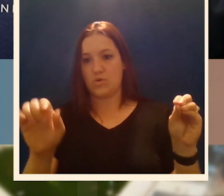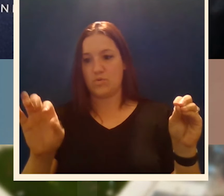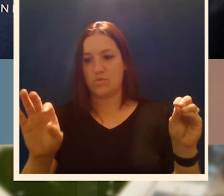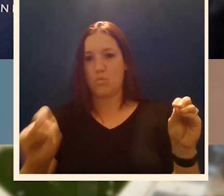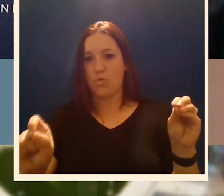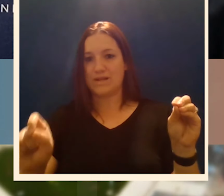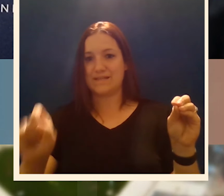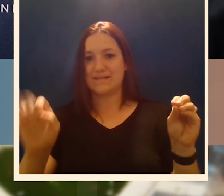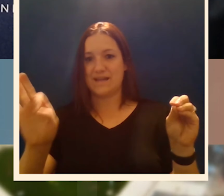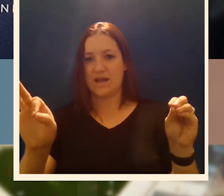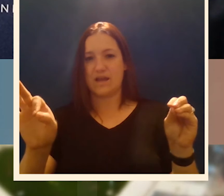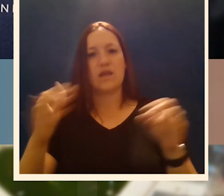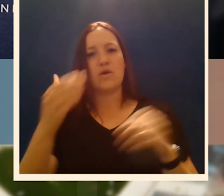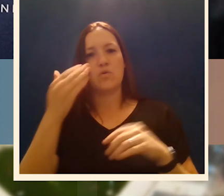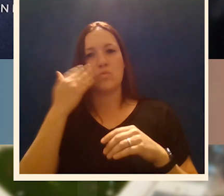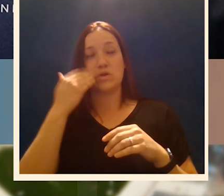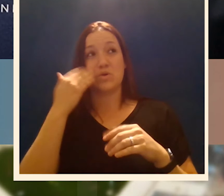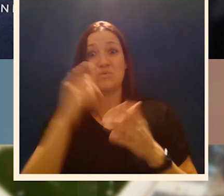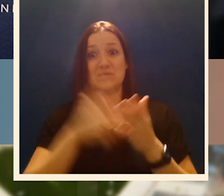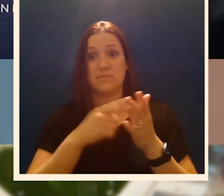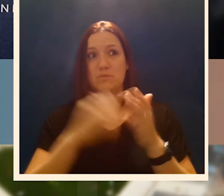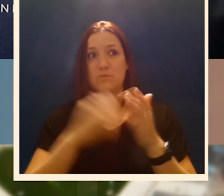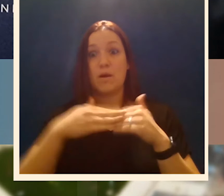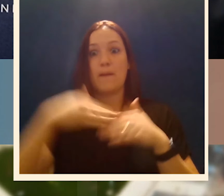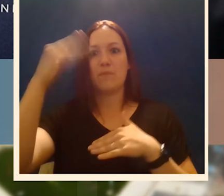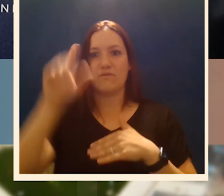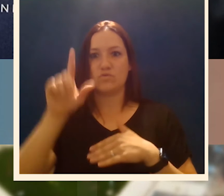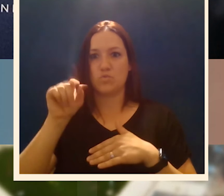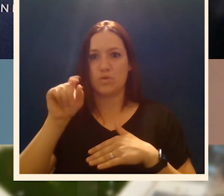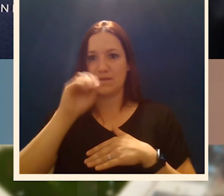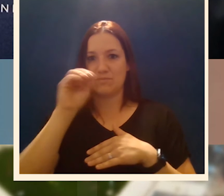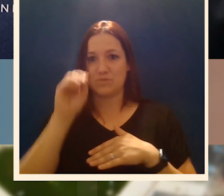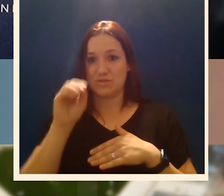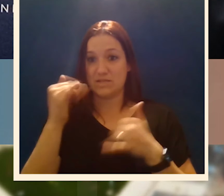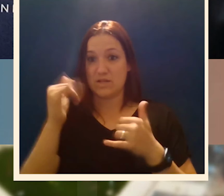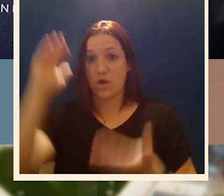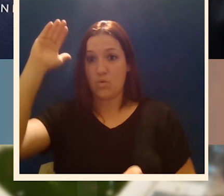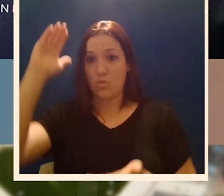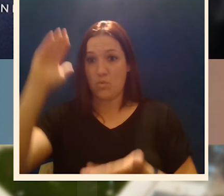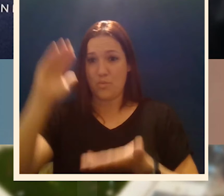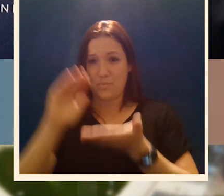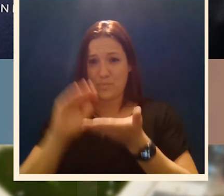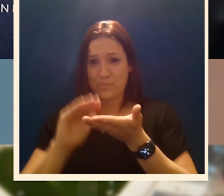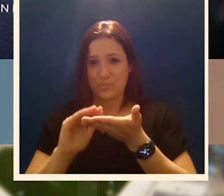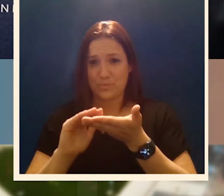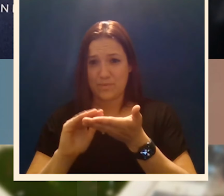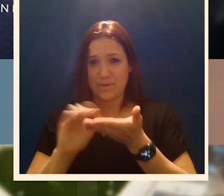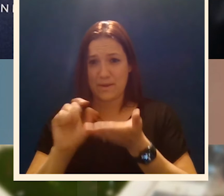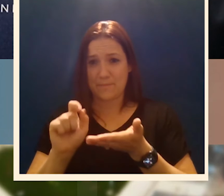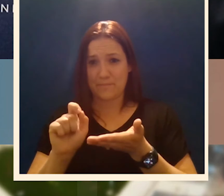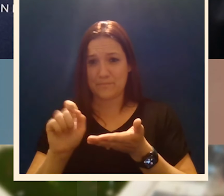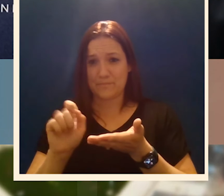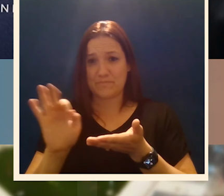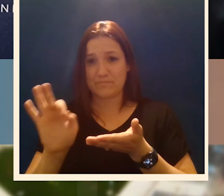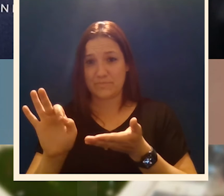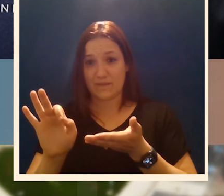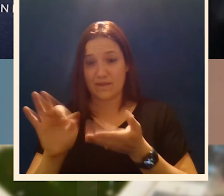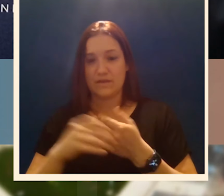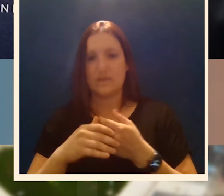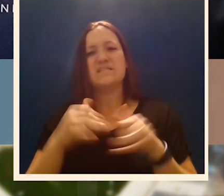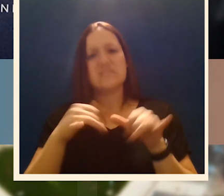above 20%, so down to 0.9. But there are still positive cases that are being identified.